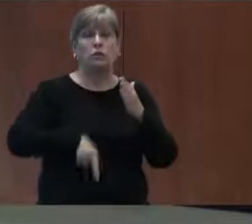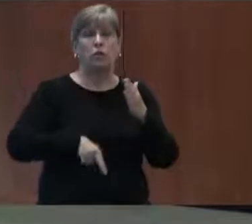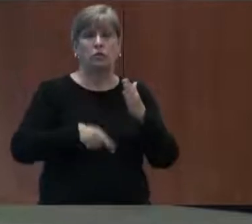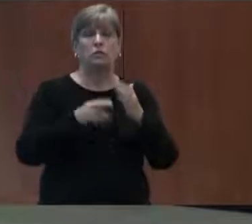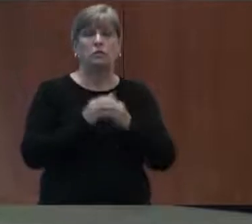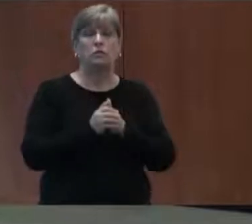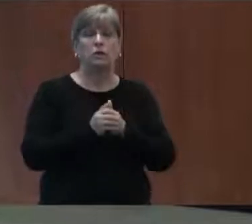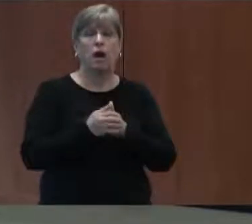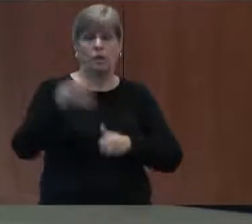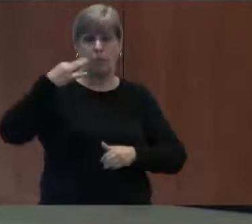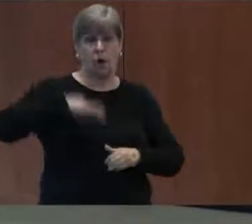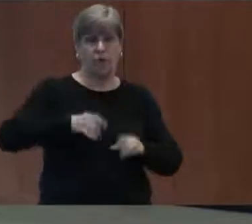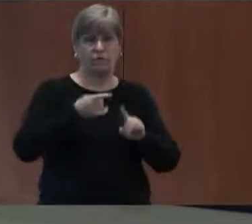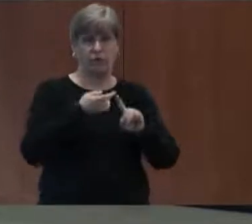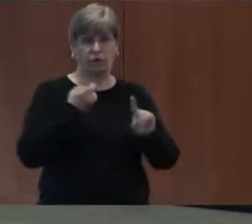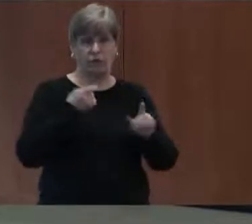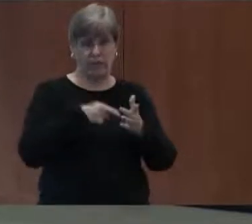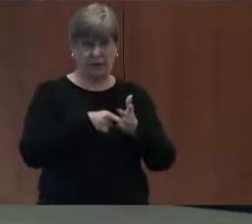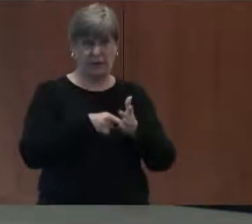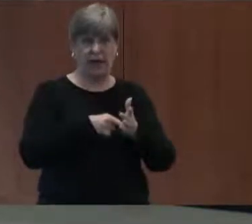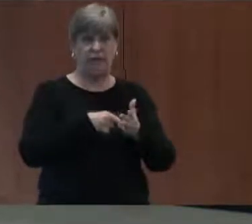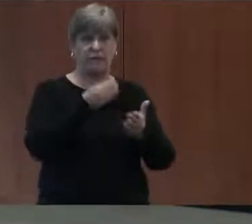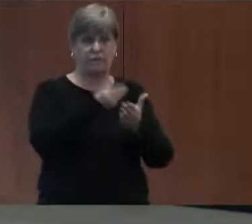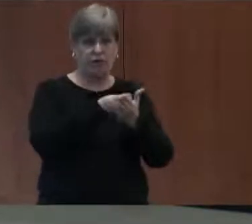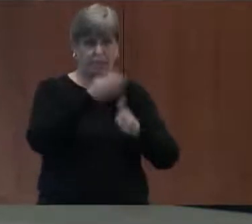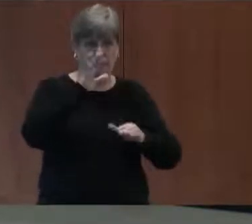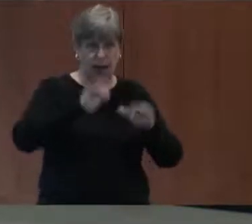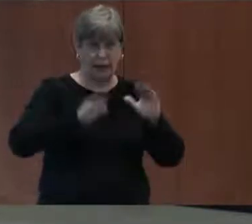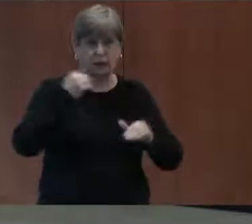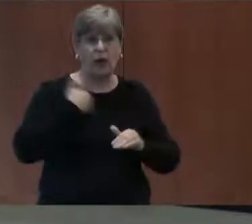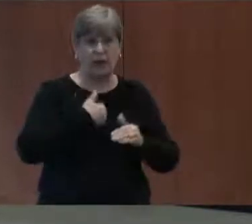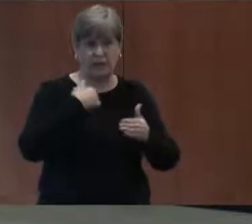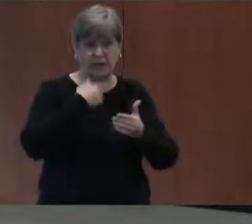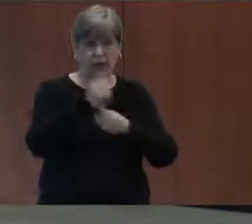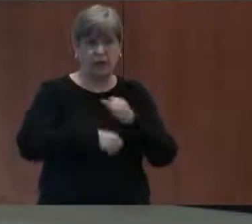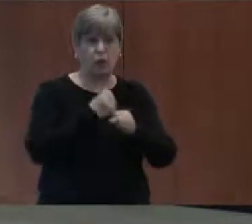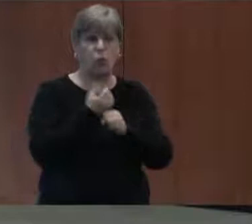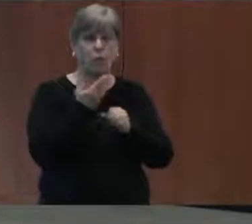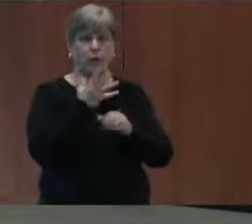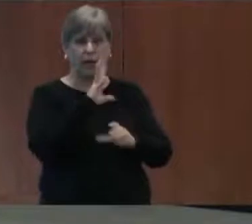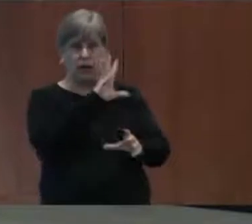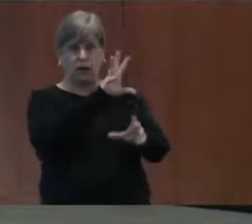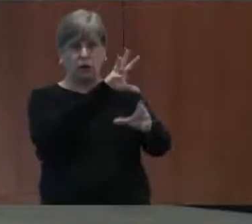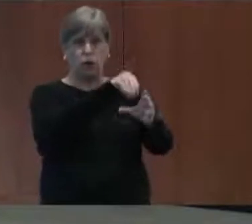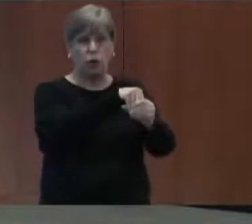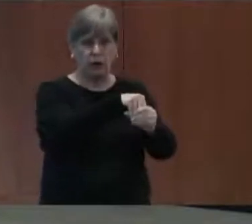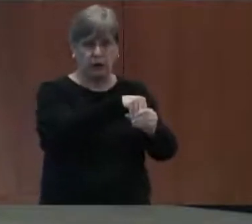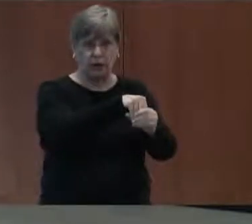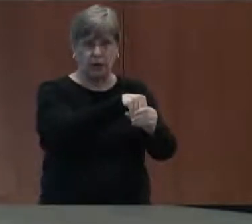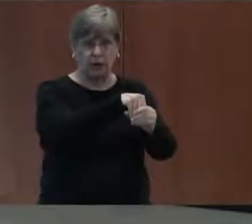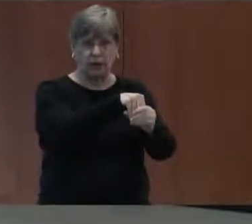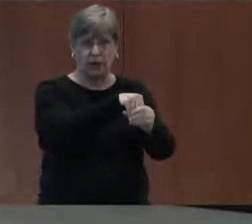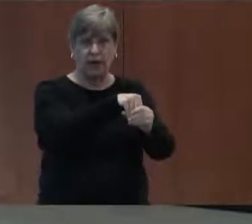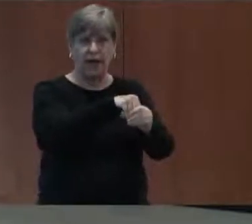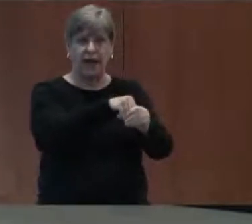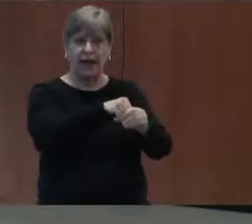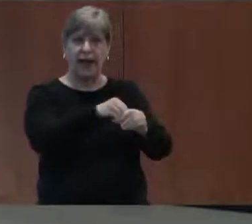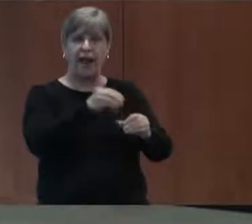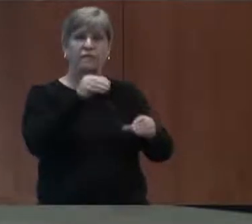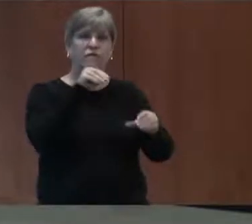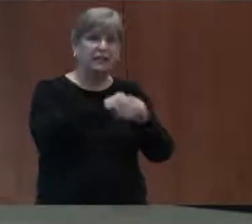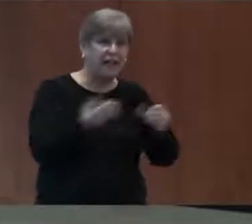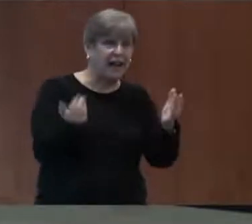those profits from this year and the fund balance that we're receiving this year is going to be folded into reinvesting in the department.